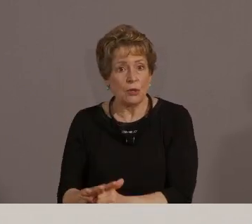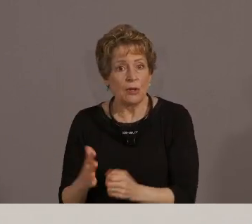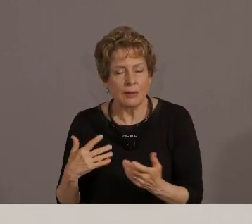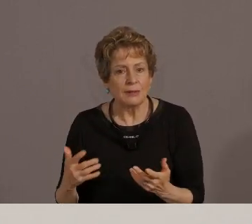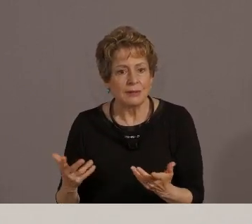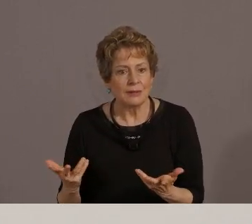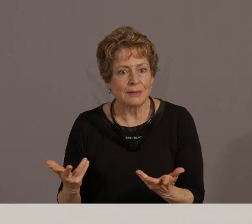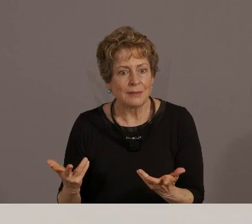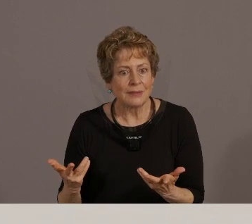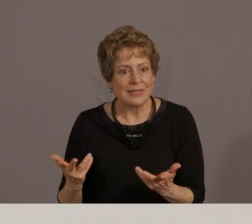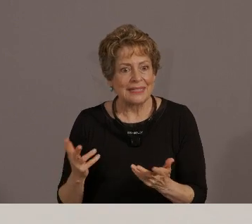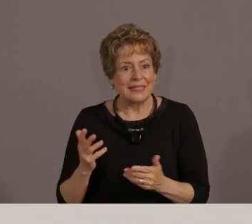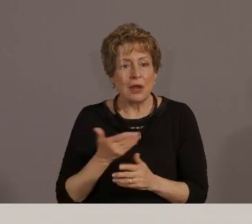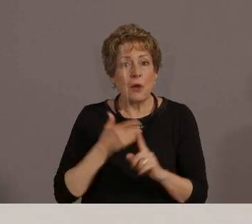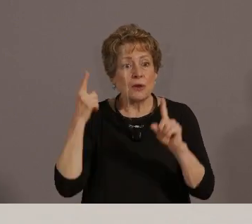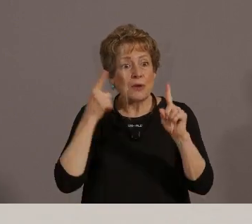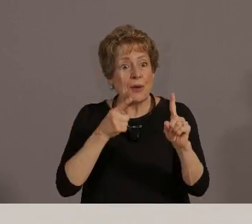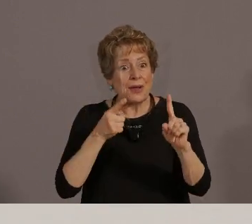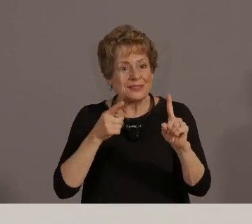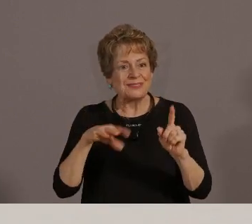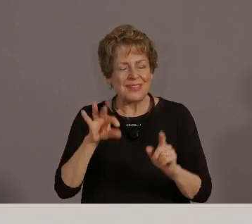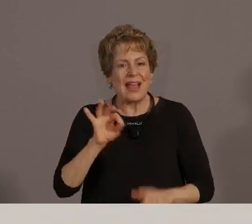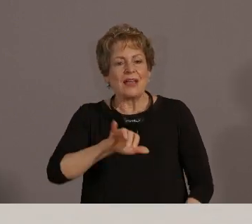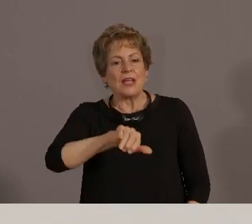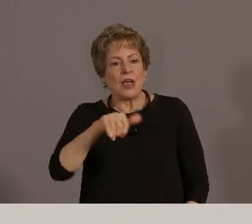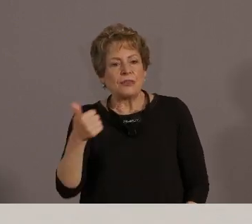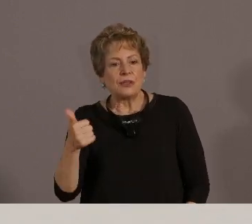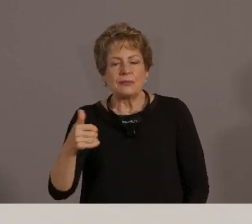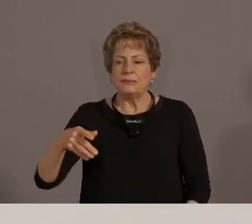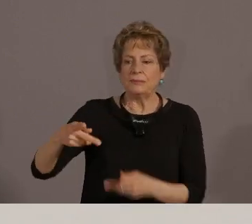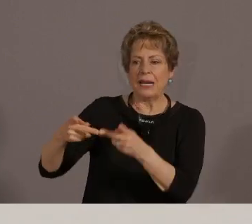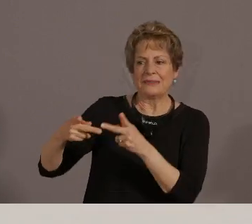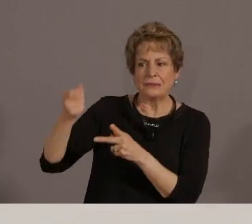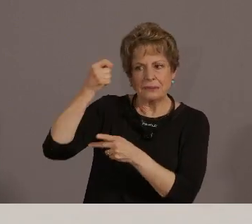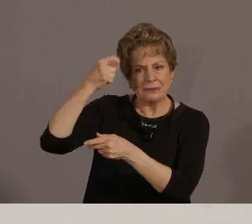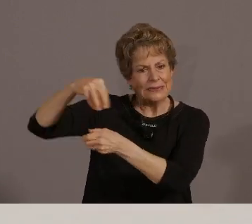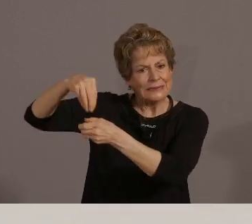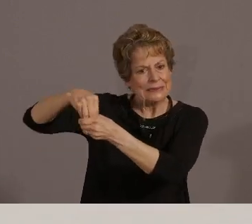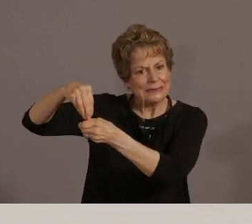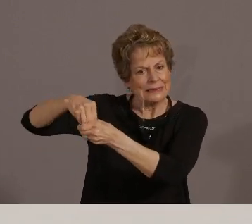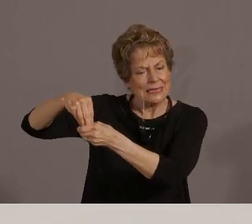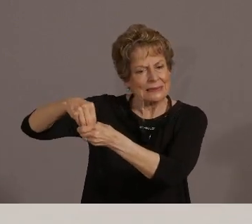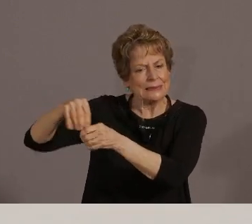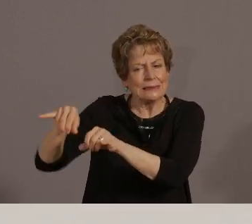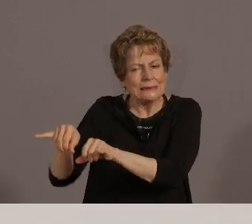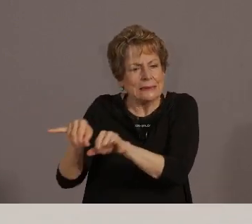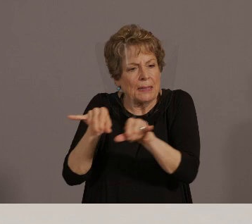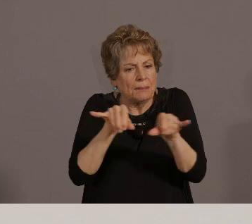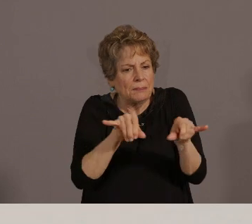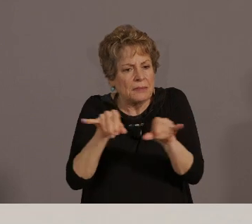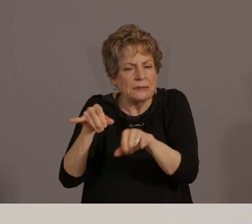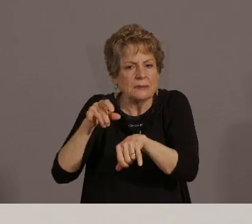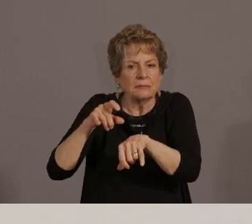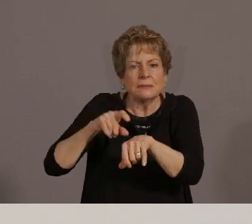able to offer those daytime appointments. And we're hoping that that won't be more than a week or two for that transition.